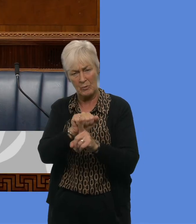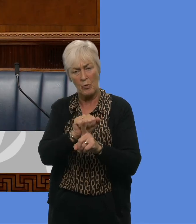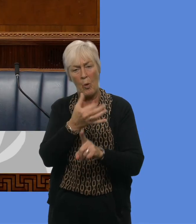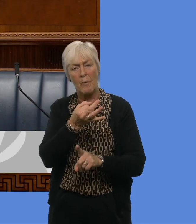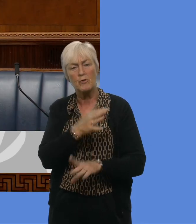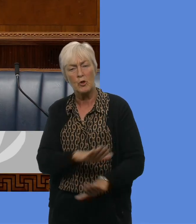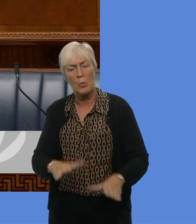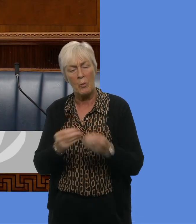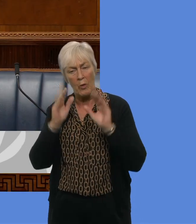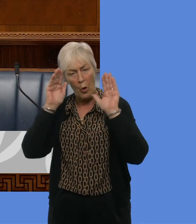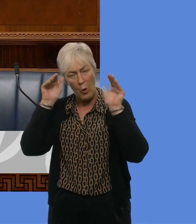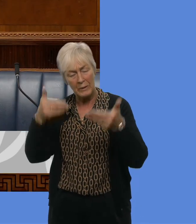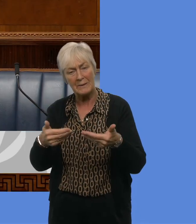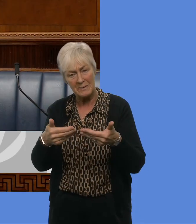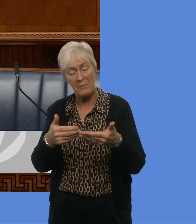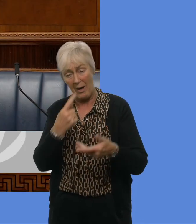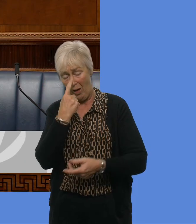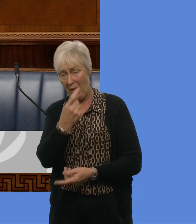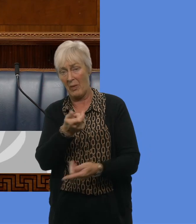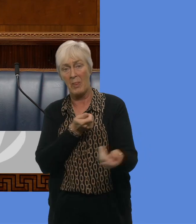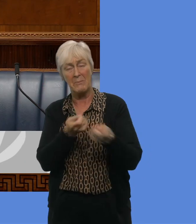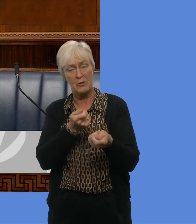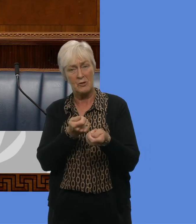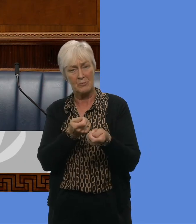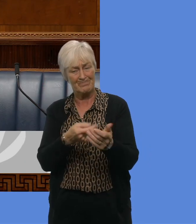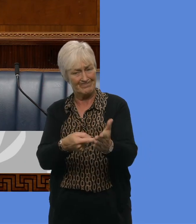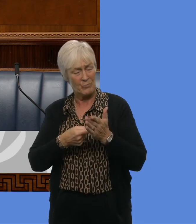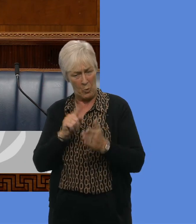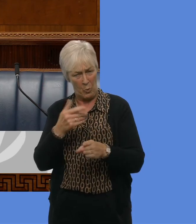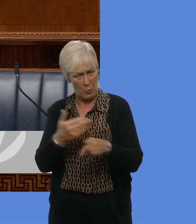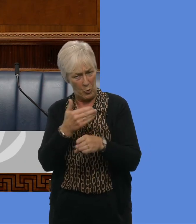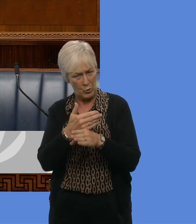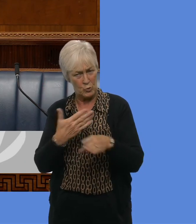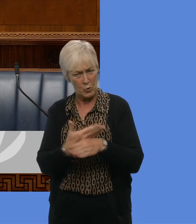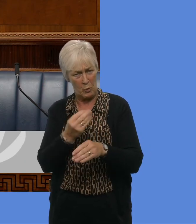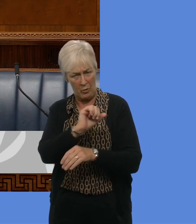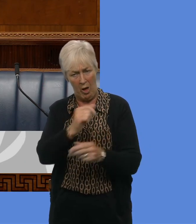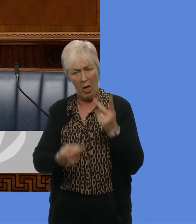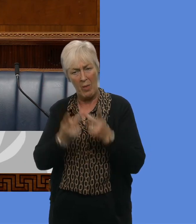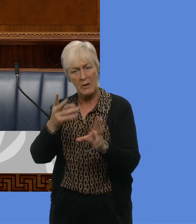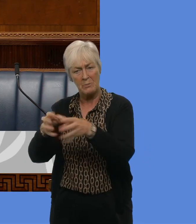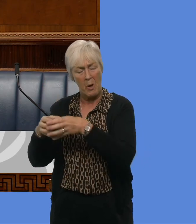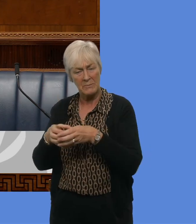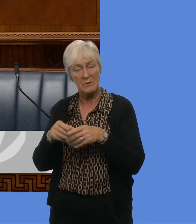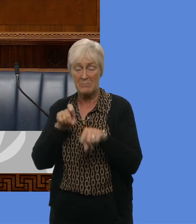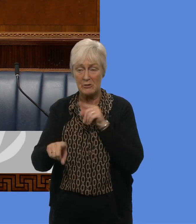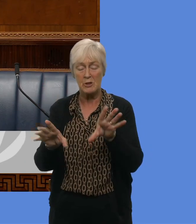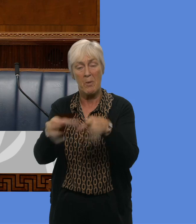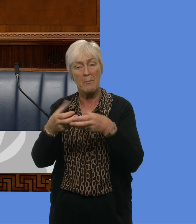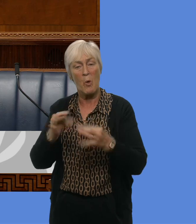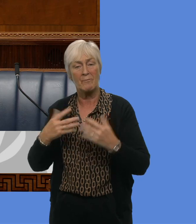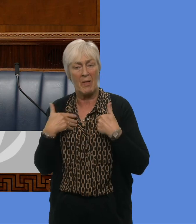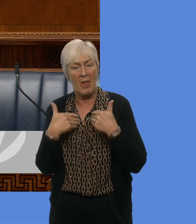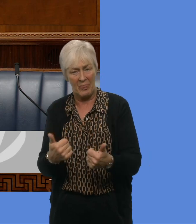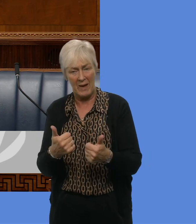autism for their child. Can the Minister outline what work is he doing with his counterpart in the Department of Health in terms of